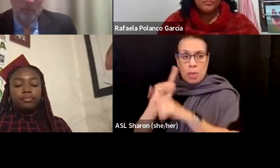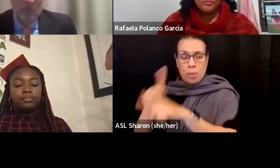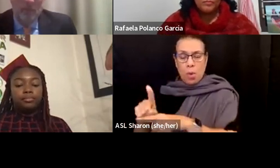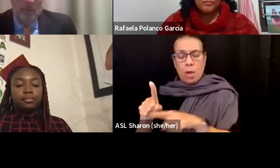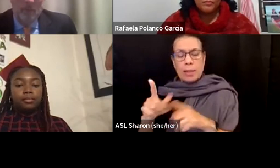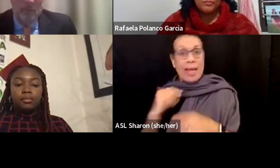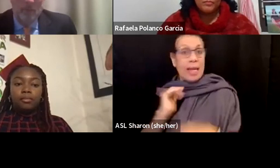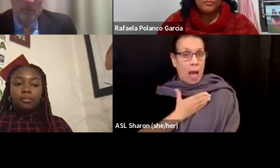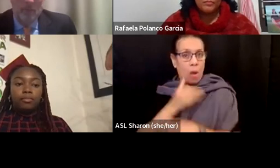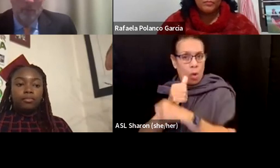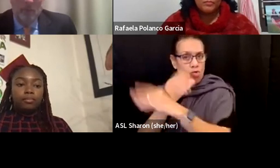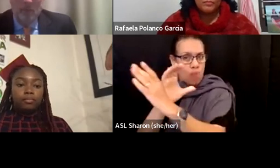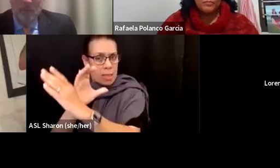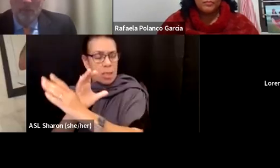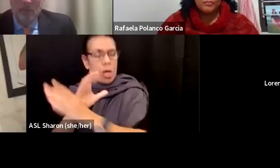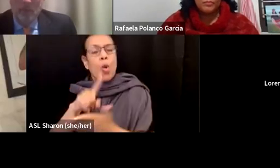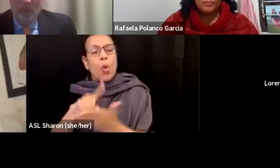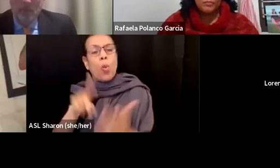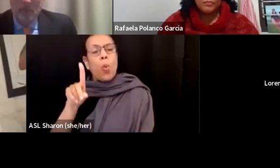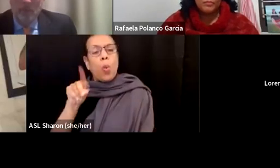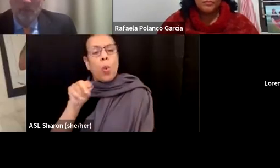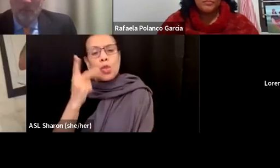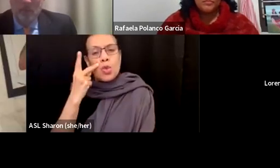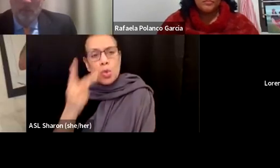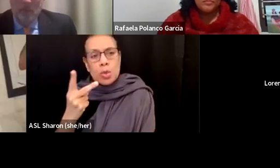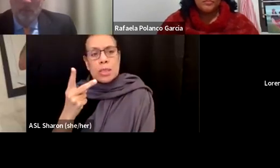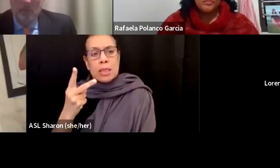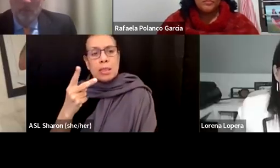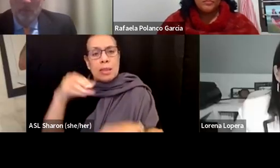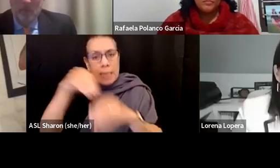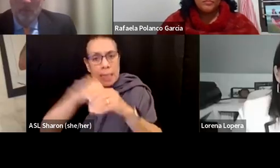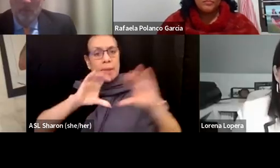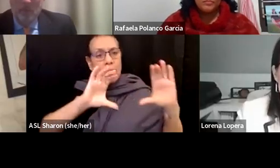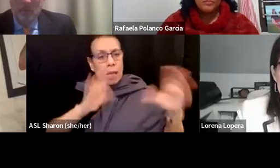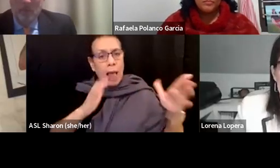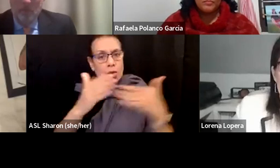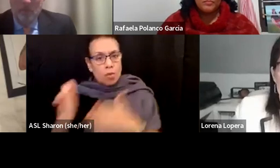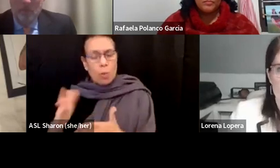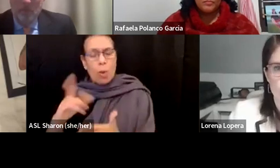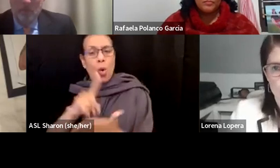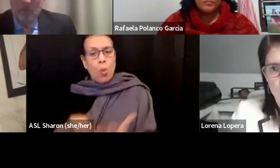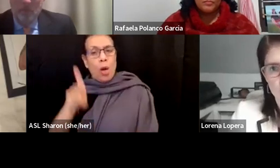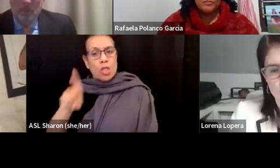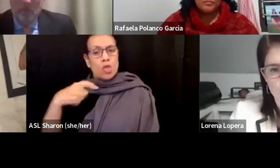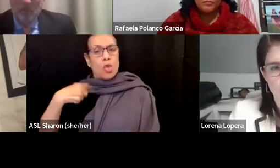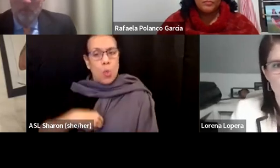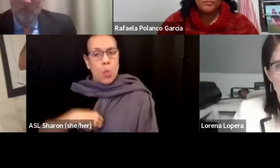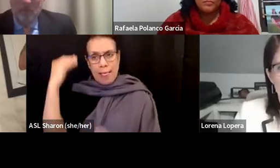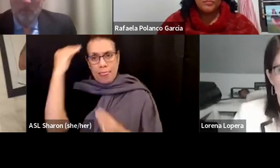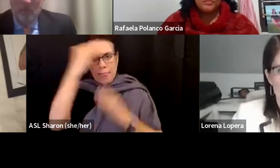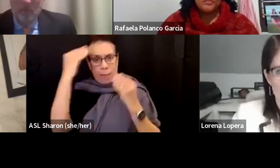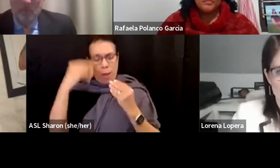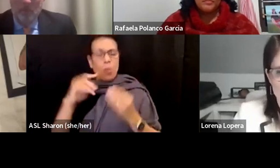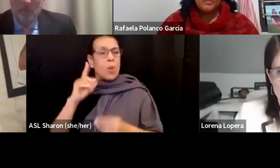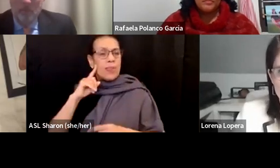are what are you seeing on the ground and are there things you know that we should be thinking about um particularly as we go into budget